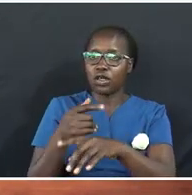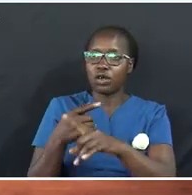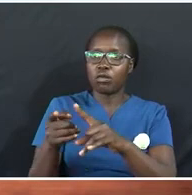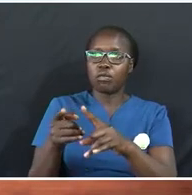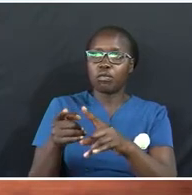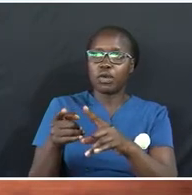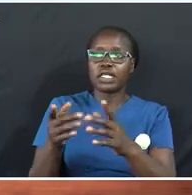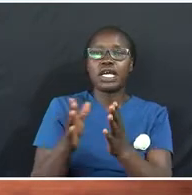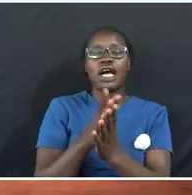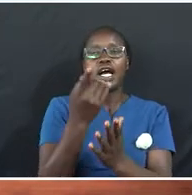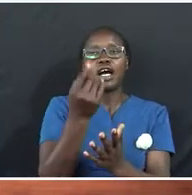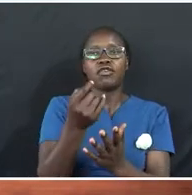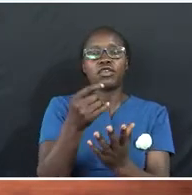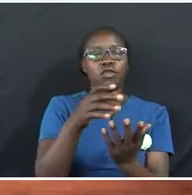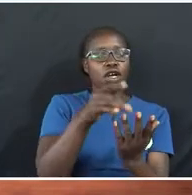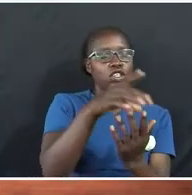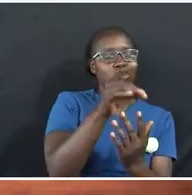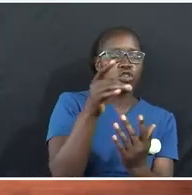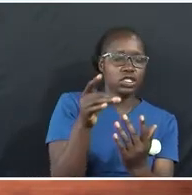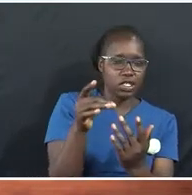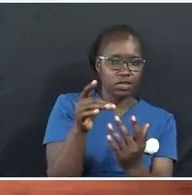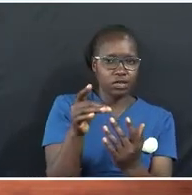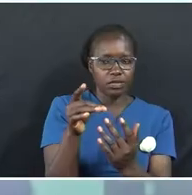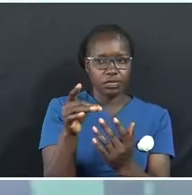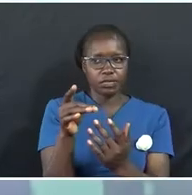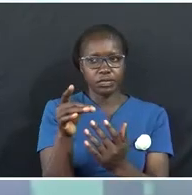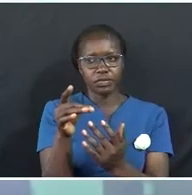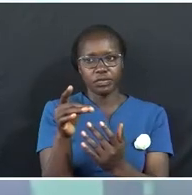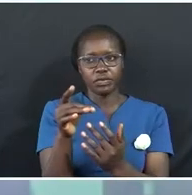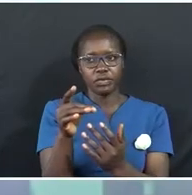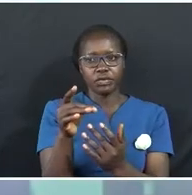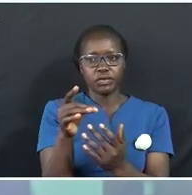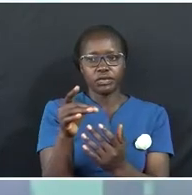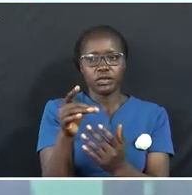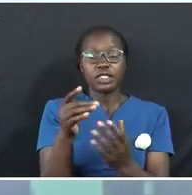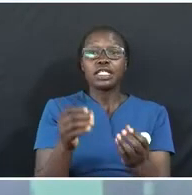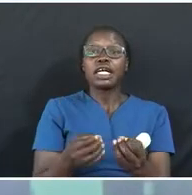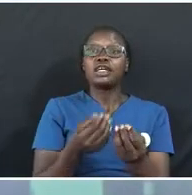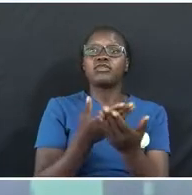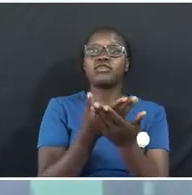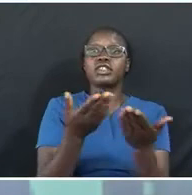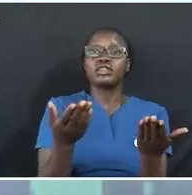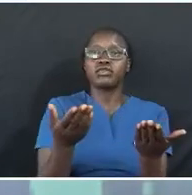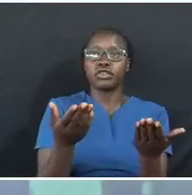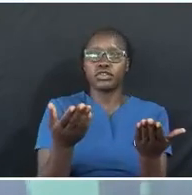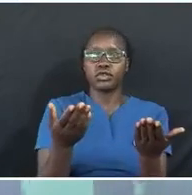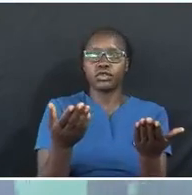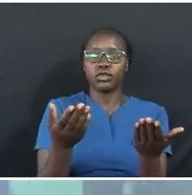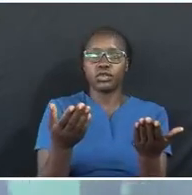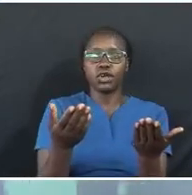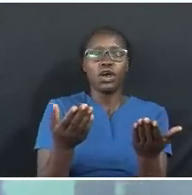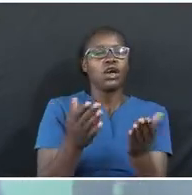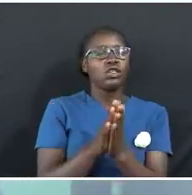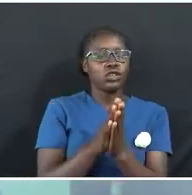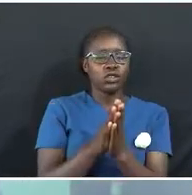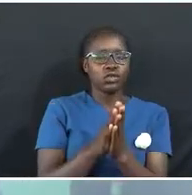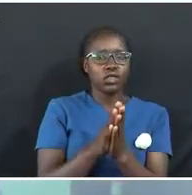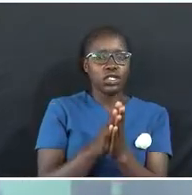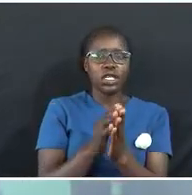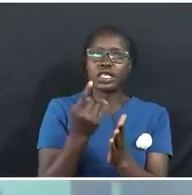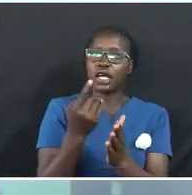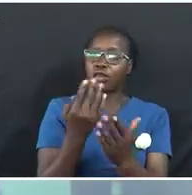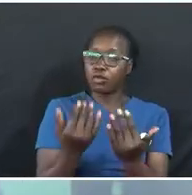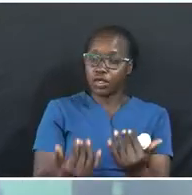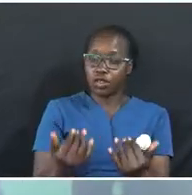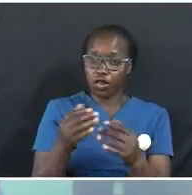few chosen. Yes, Jesus is telling them, I have given you a parable so that you can understand how you do things on